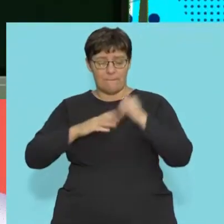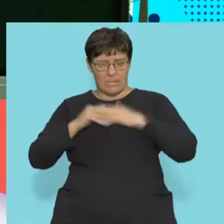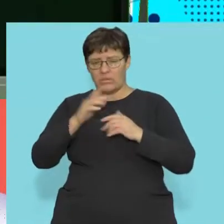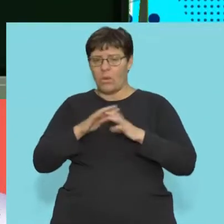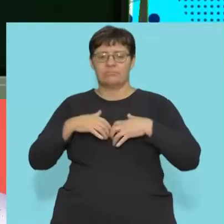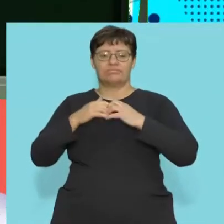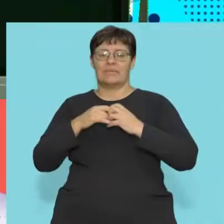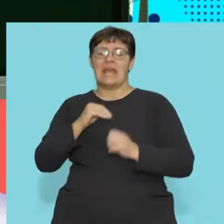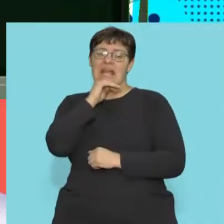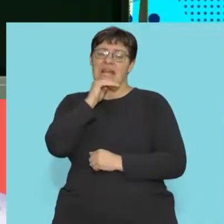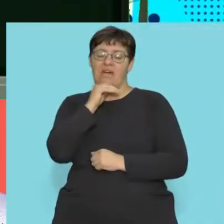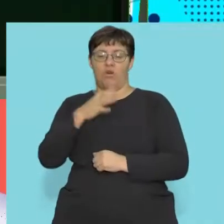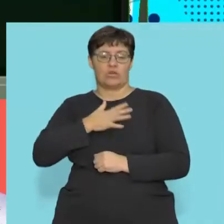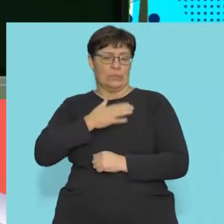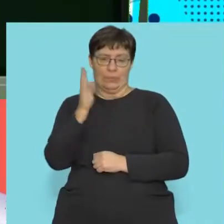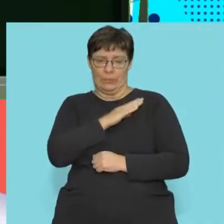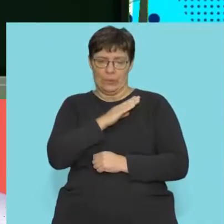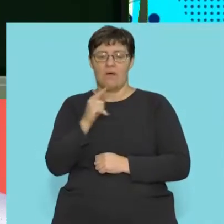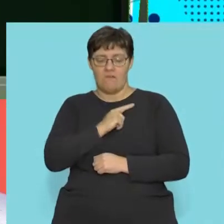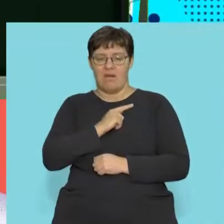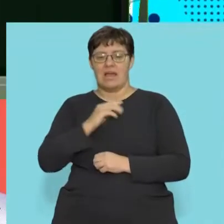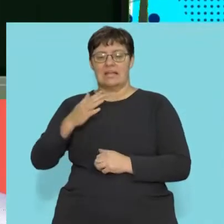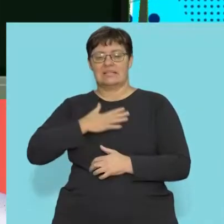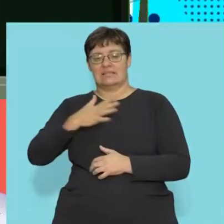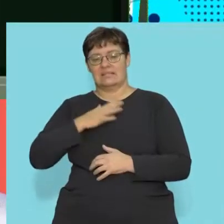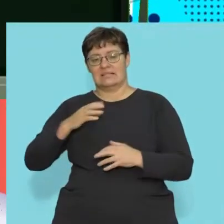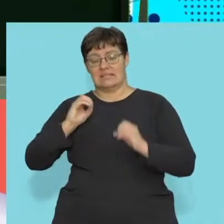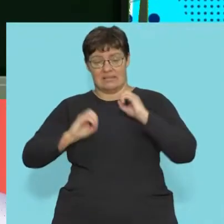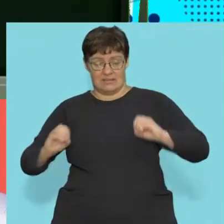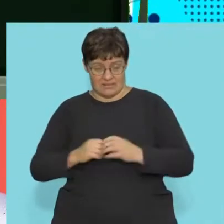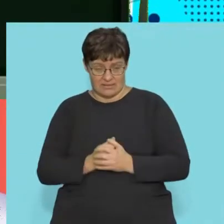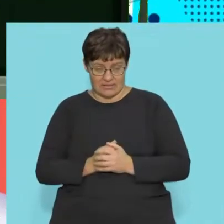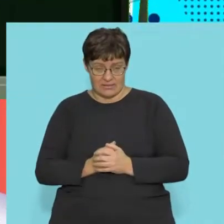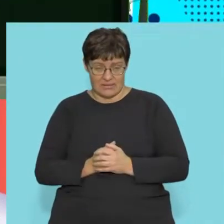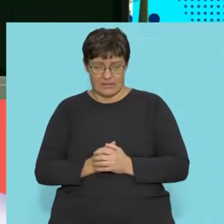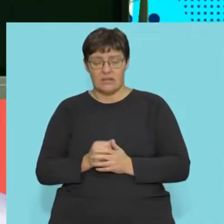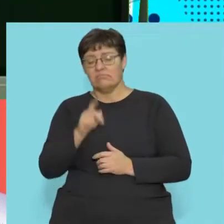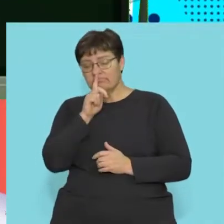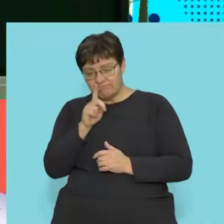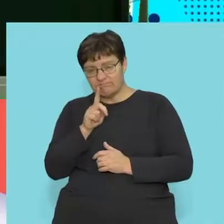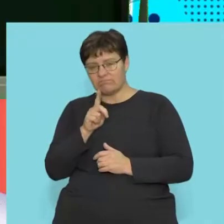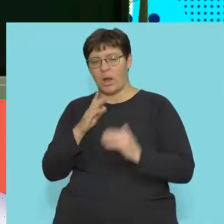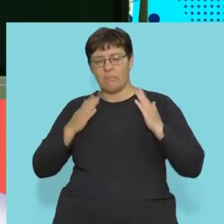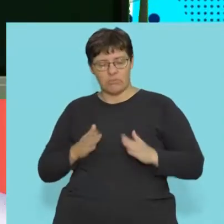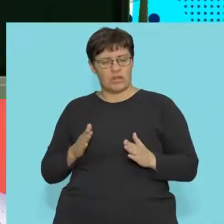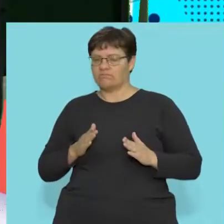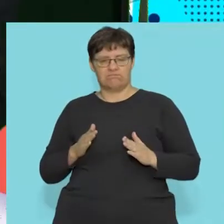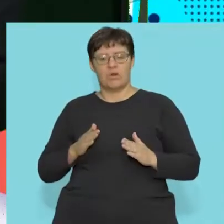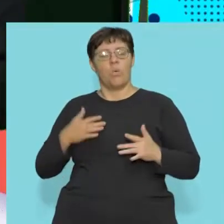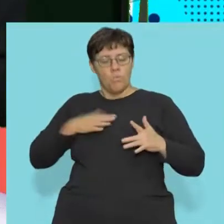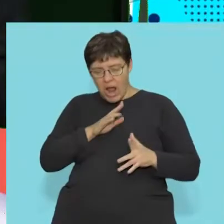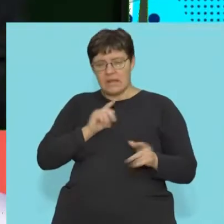to insufficient oxygen during cellular respiration. So the body then resorts to carrying